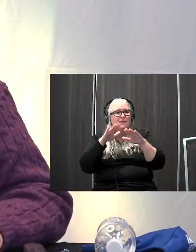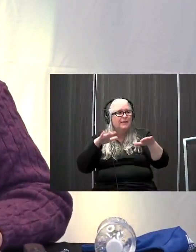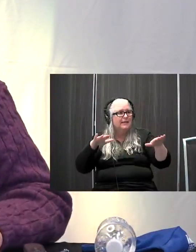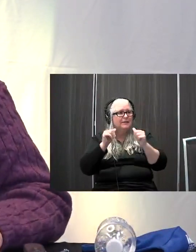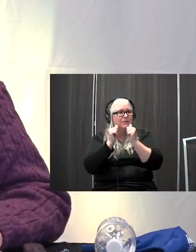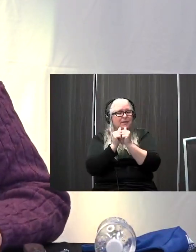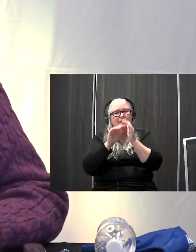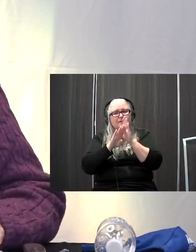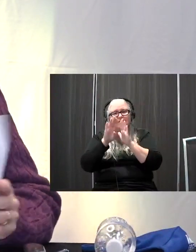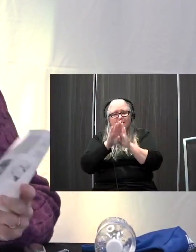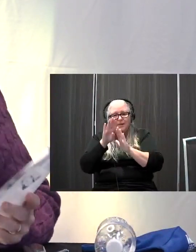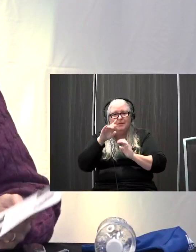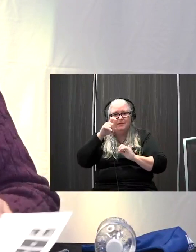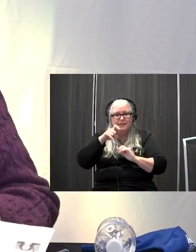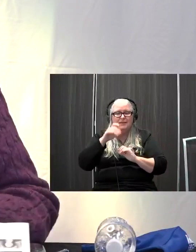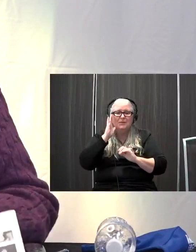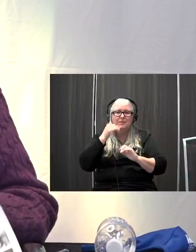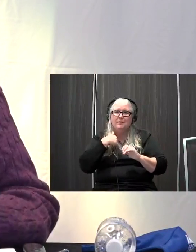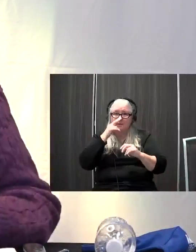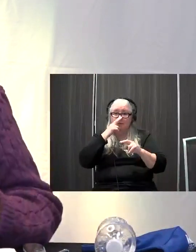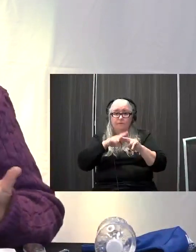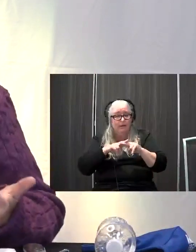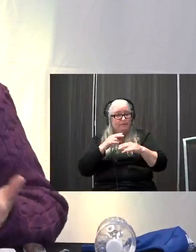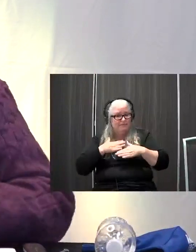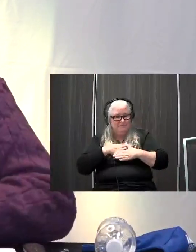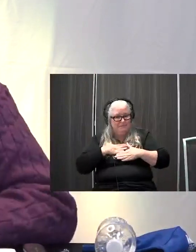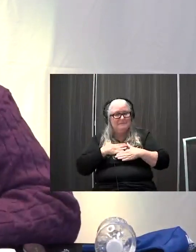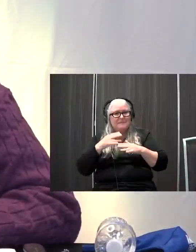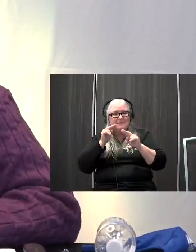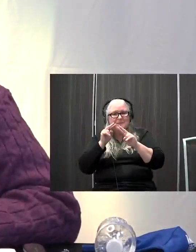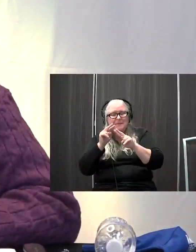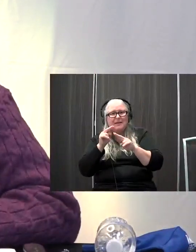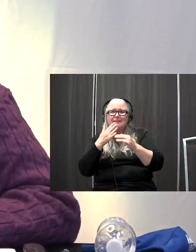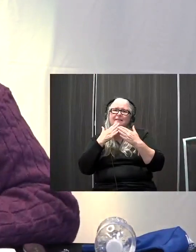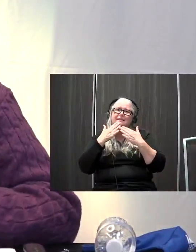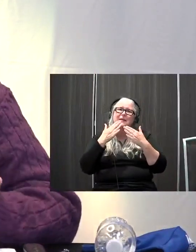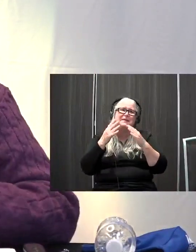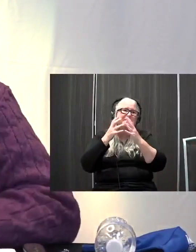be a fun thing to see. And thank you guys so much. You are